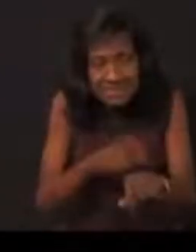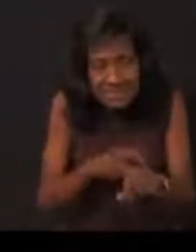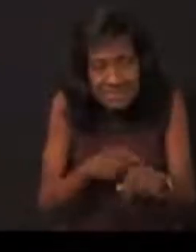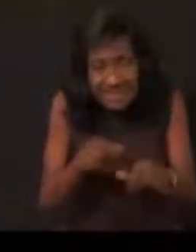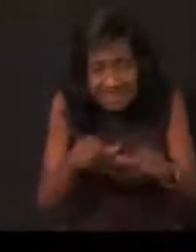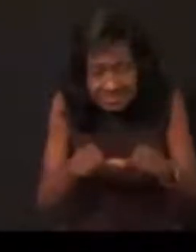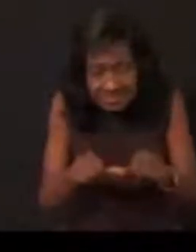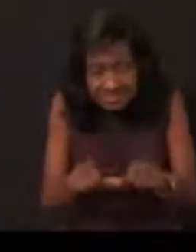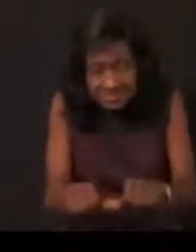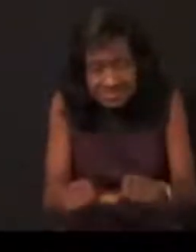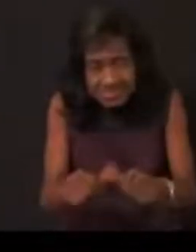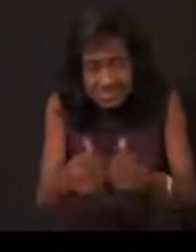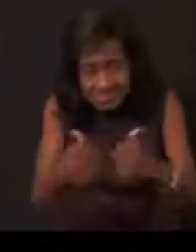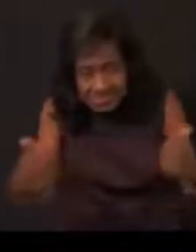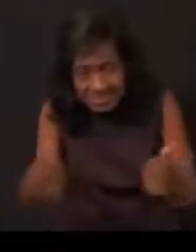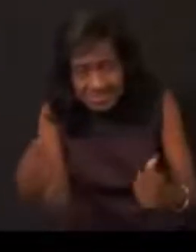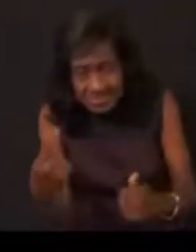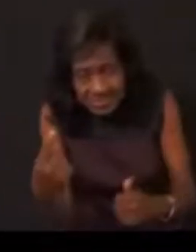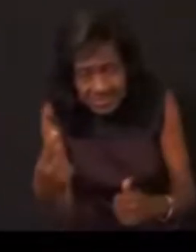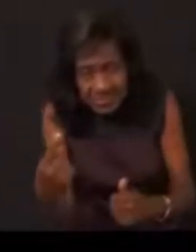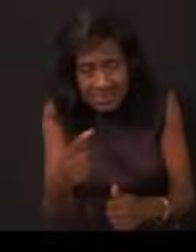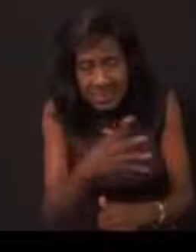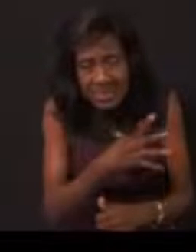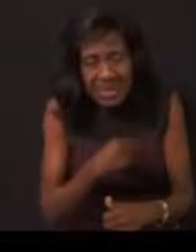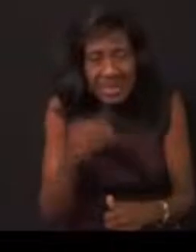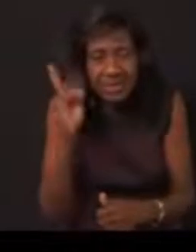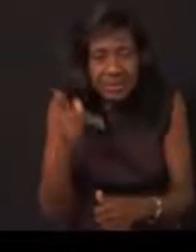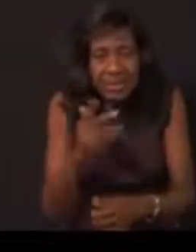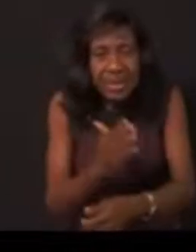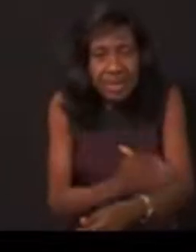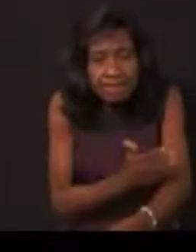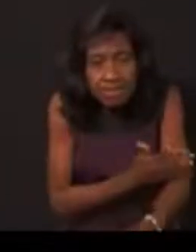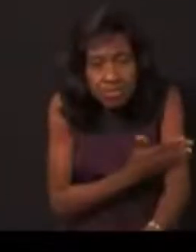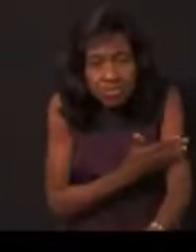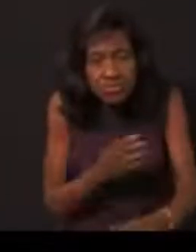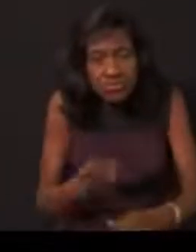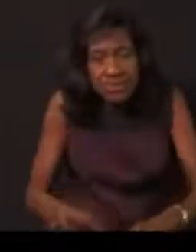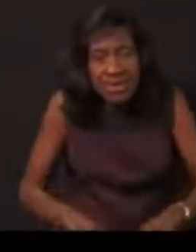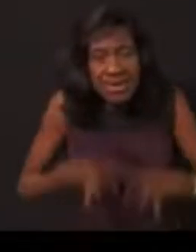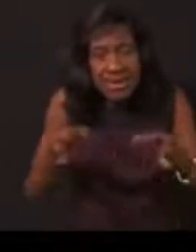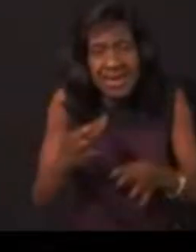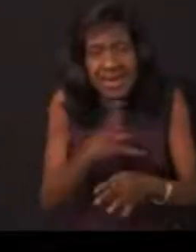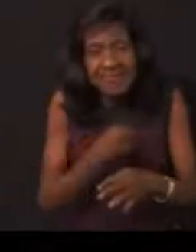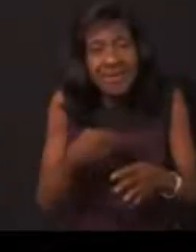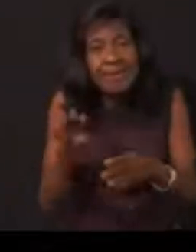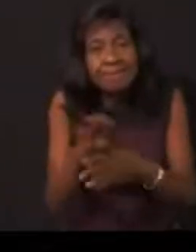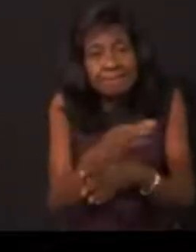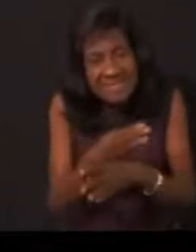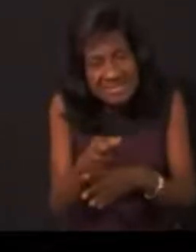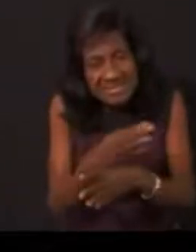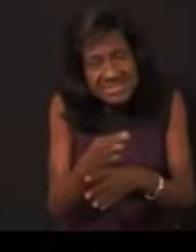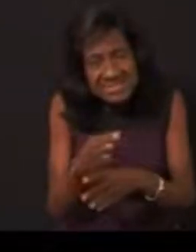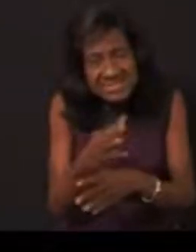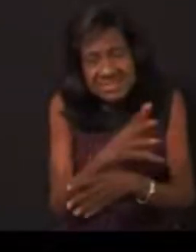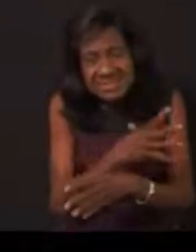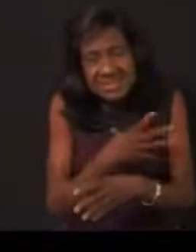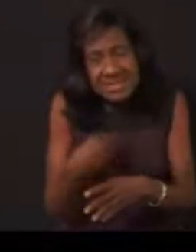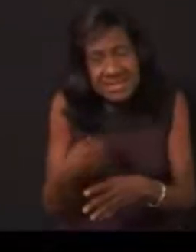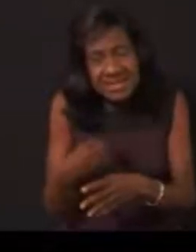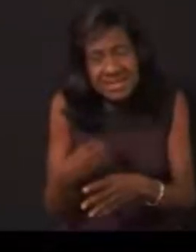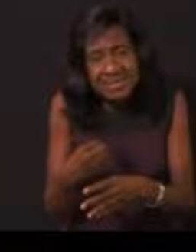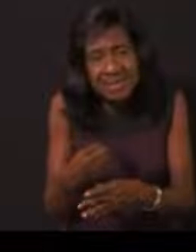will result in improved lives, improved business continuity, and a more functional